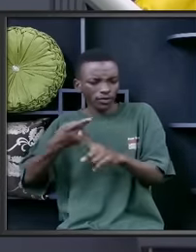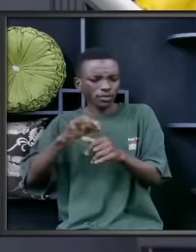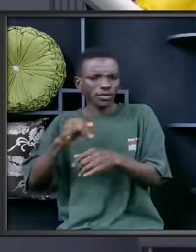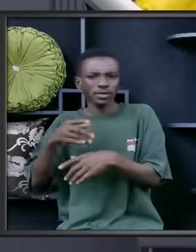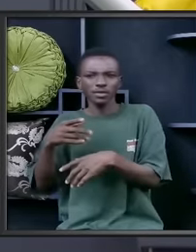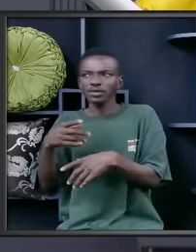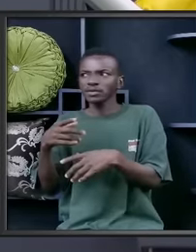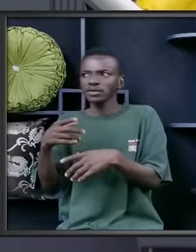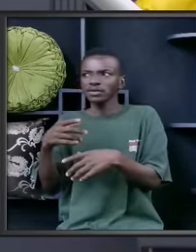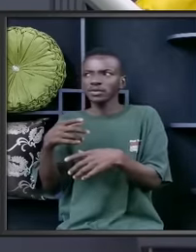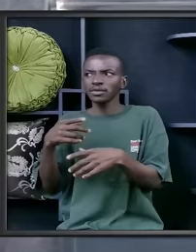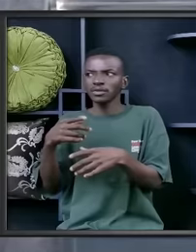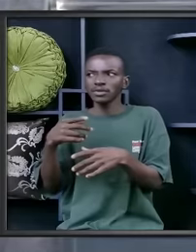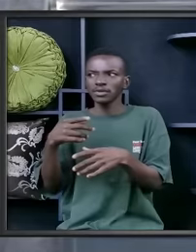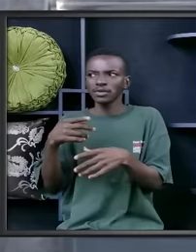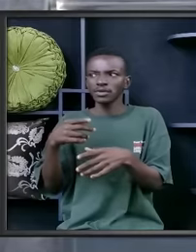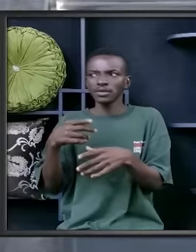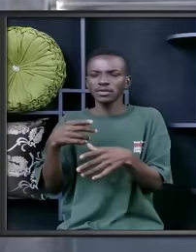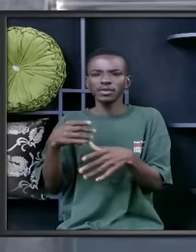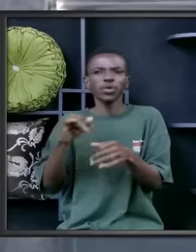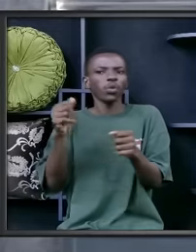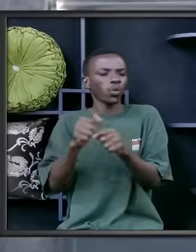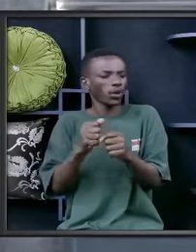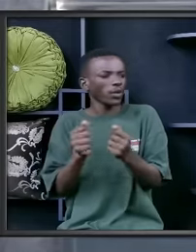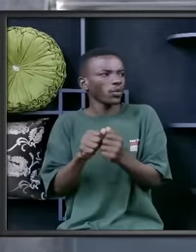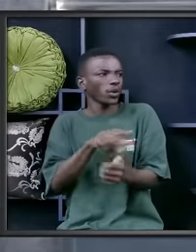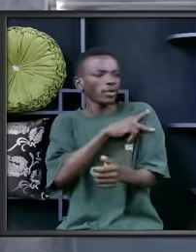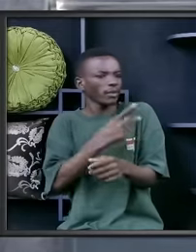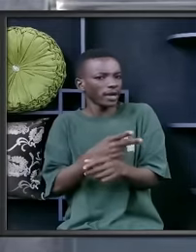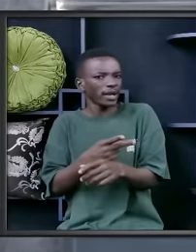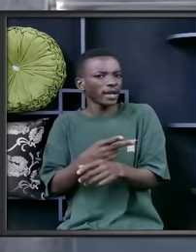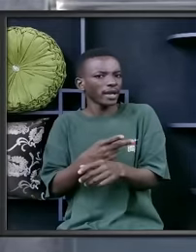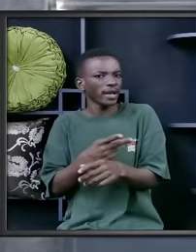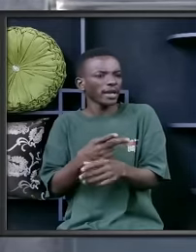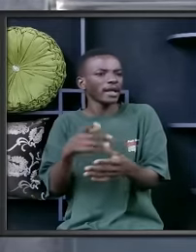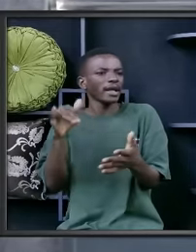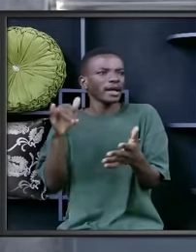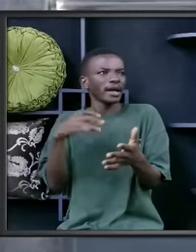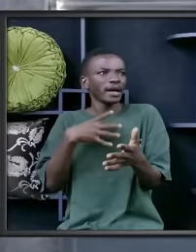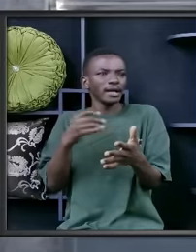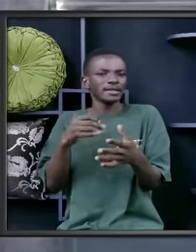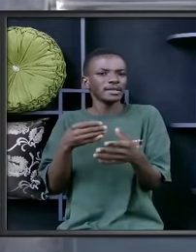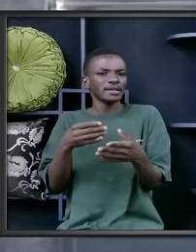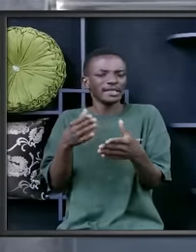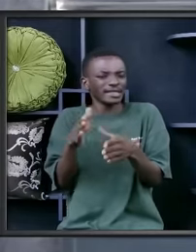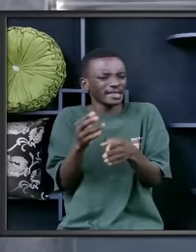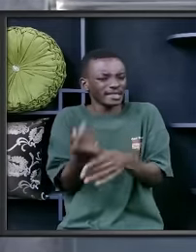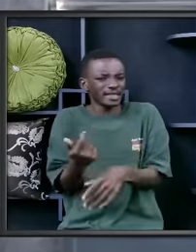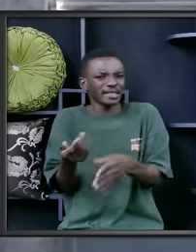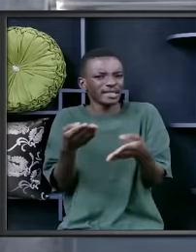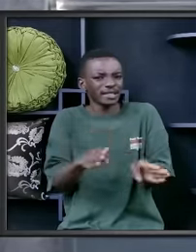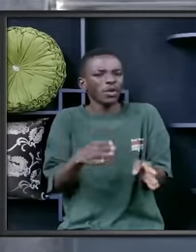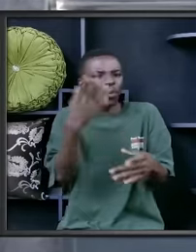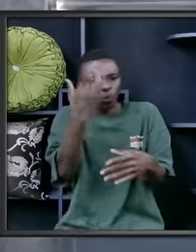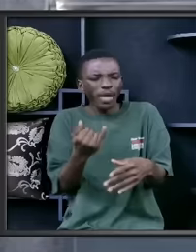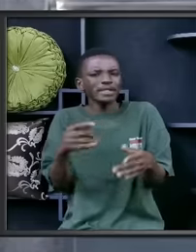Now my husband rush from Palo. Come beat, with pregnancy again, no. Come beat me, I die. That day I nearly die. He said, why did